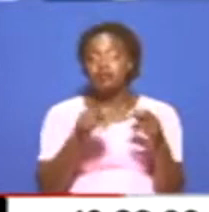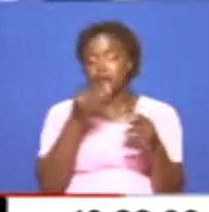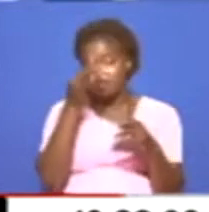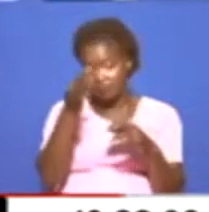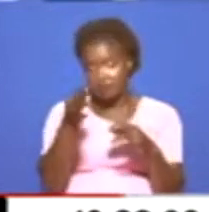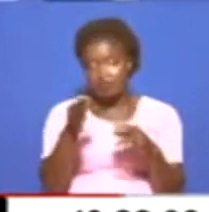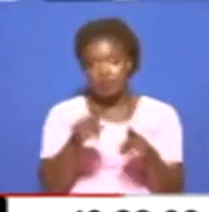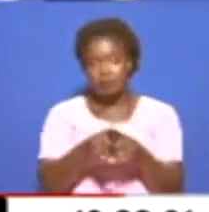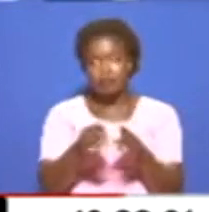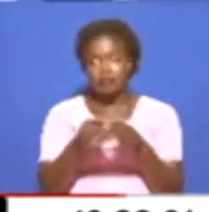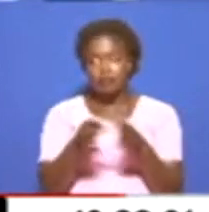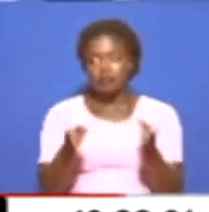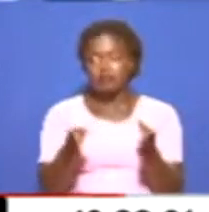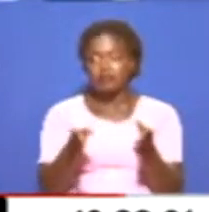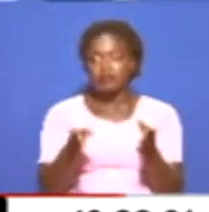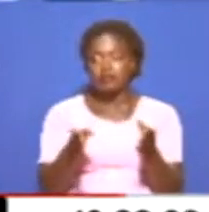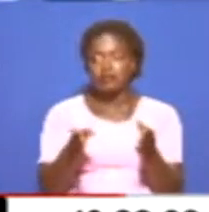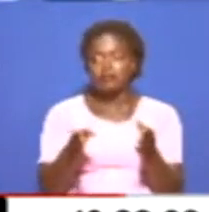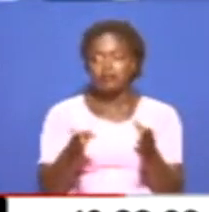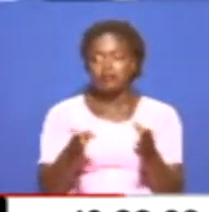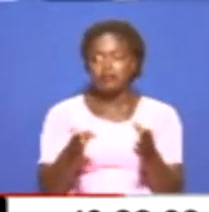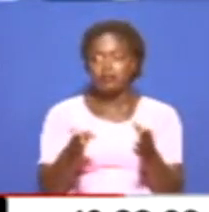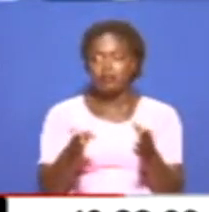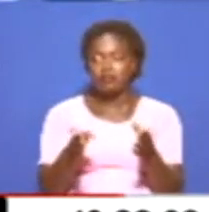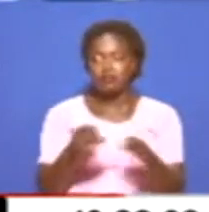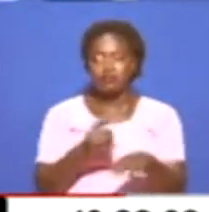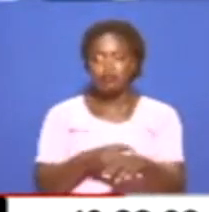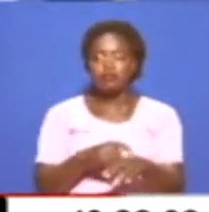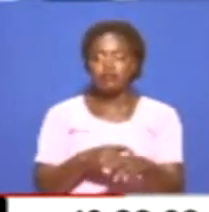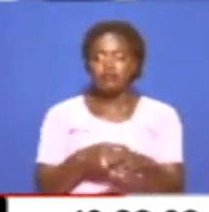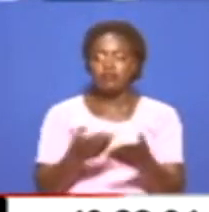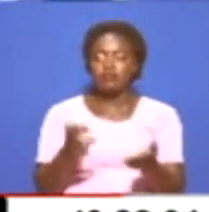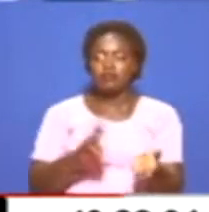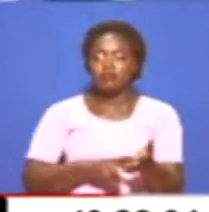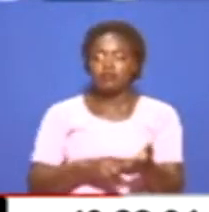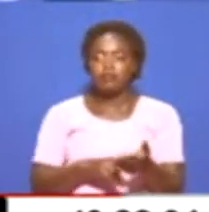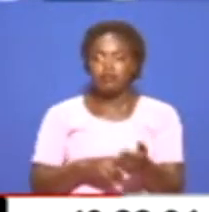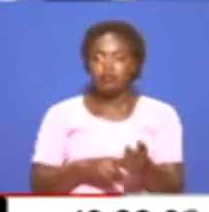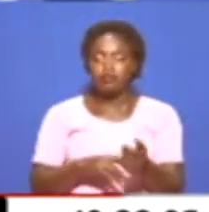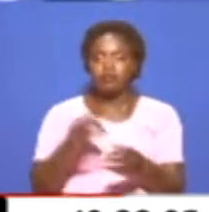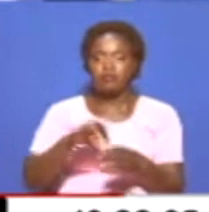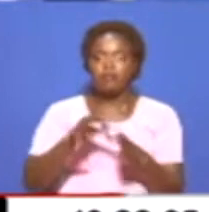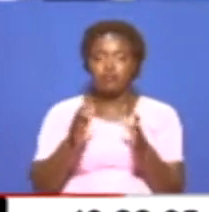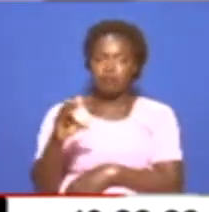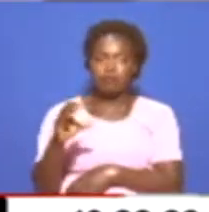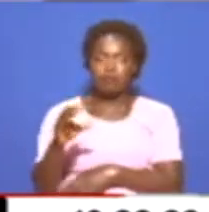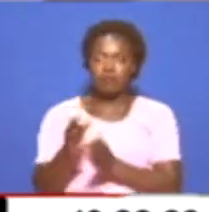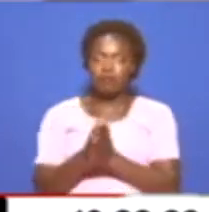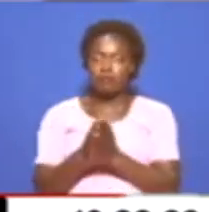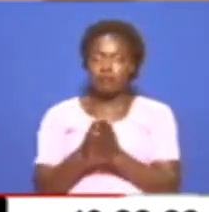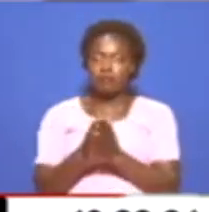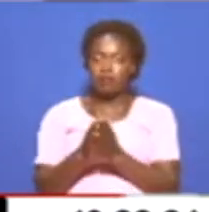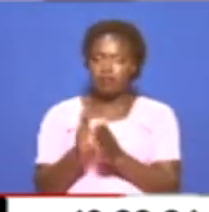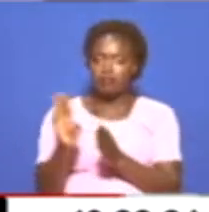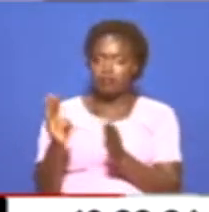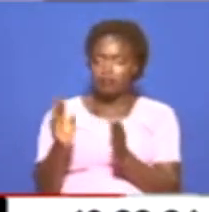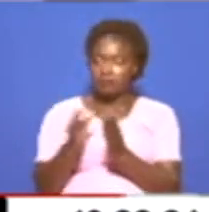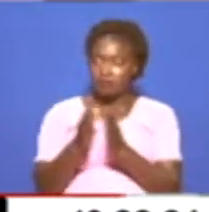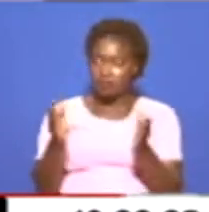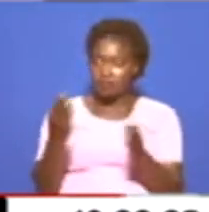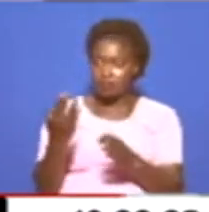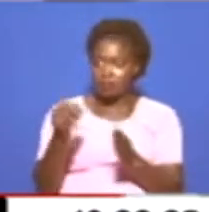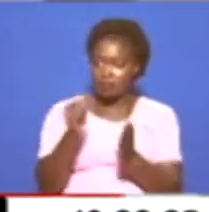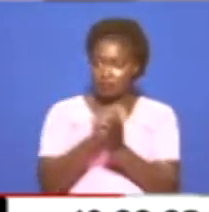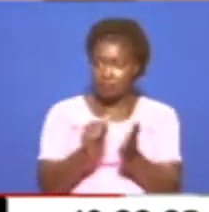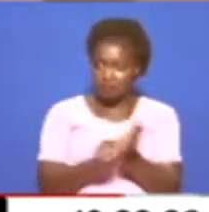open up another time for registration of our voters. Mm-hmm. Yeah. Away from politics, that's something to